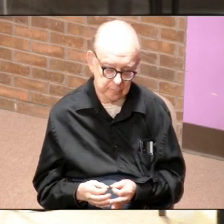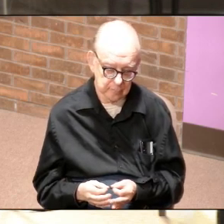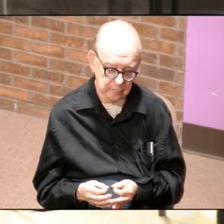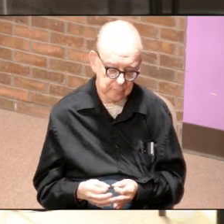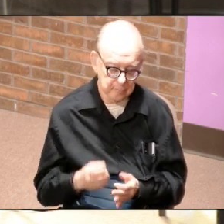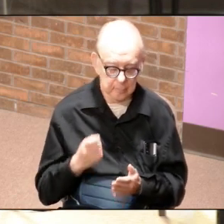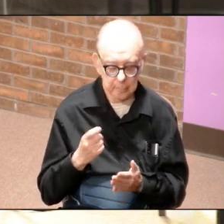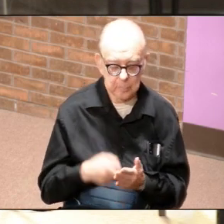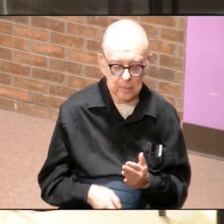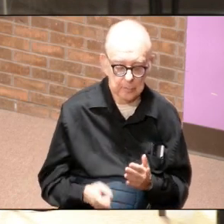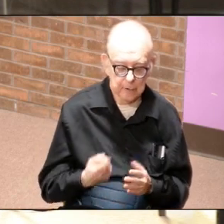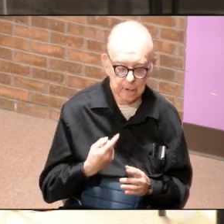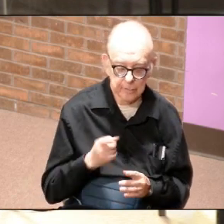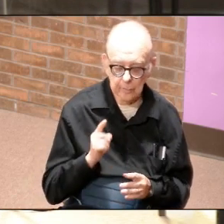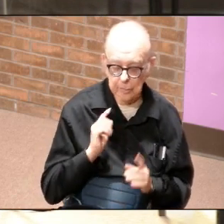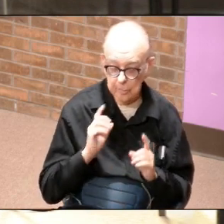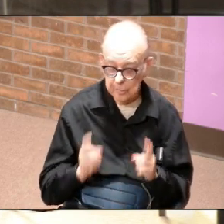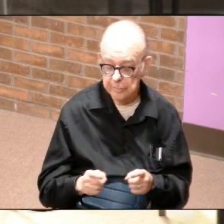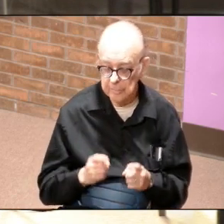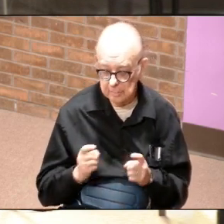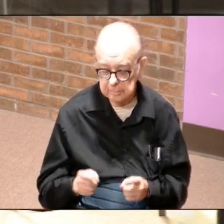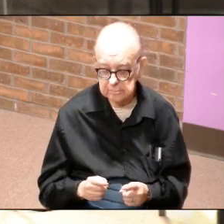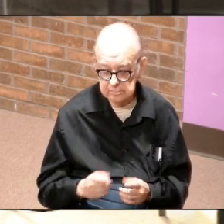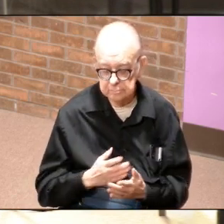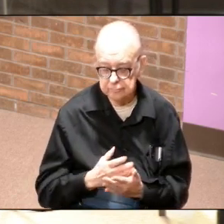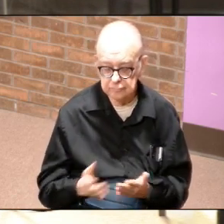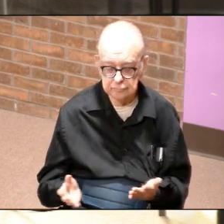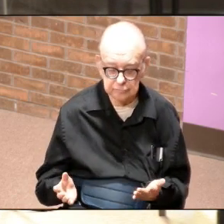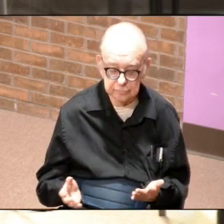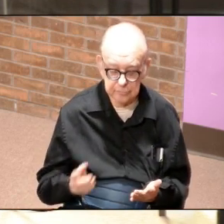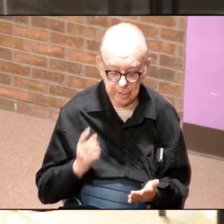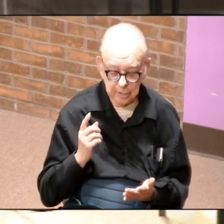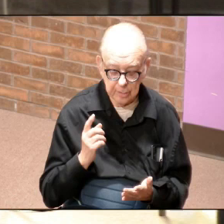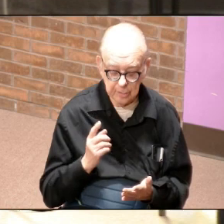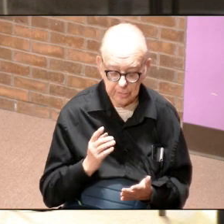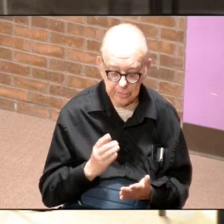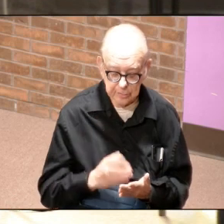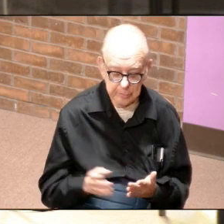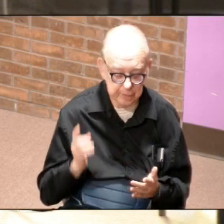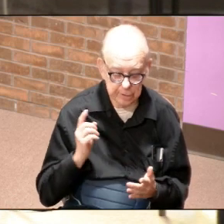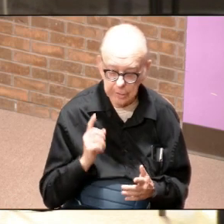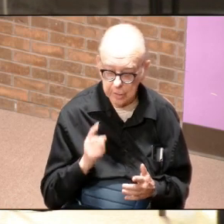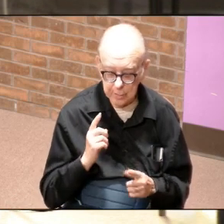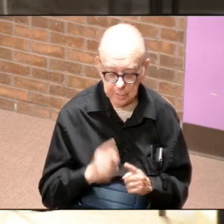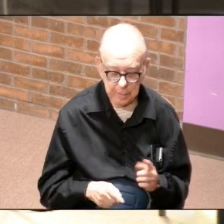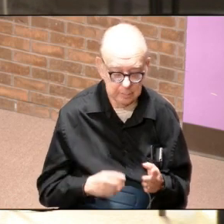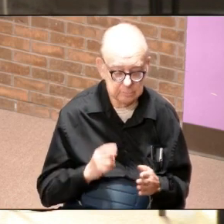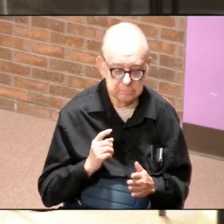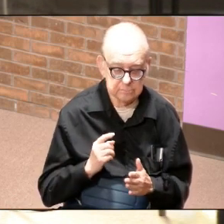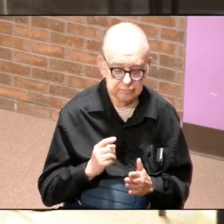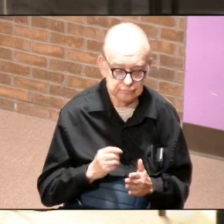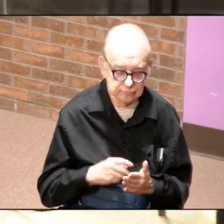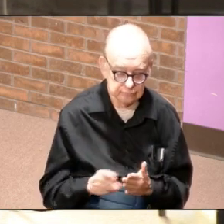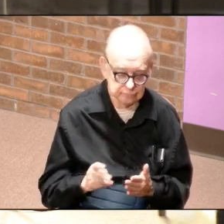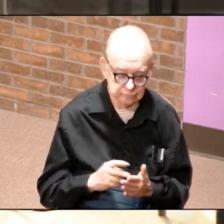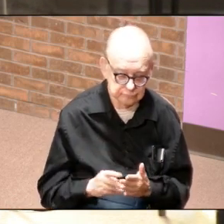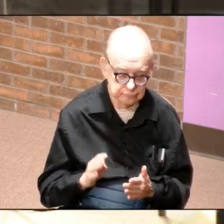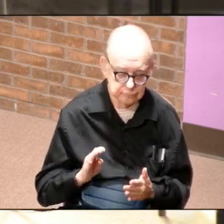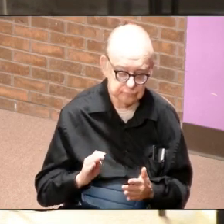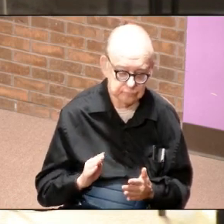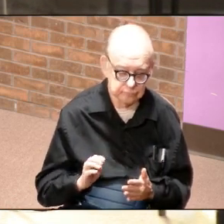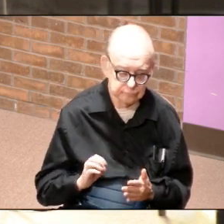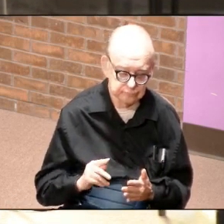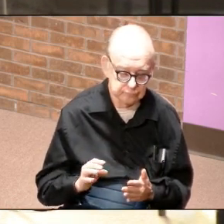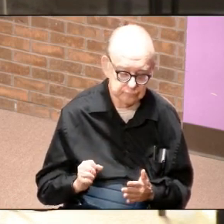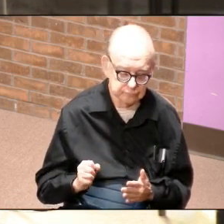The price for your sins is something you can't pay. Jeff Bezos may be the richest man in the